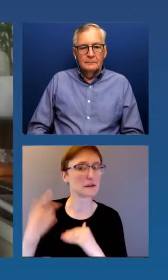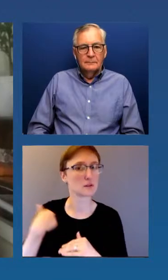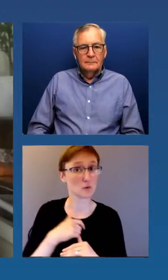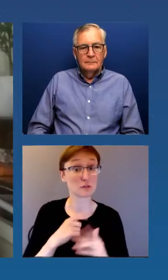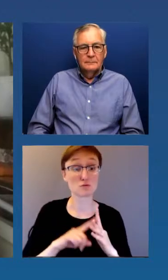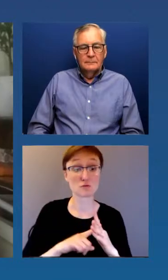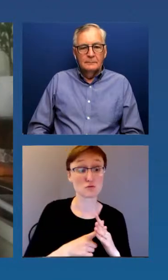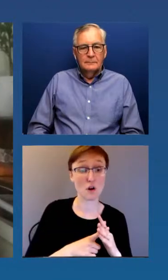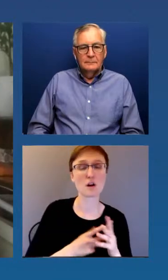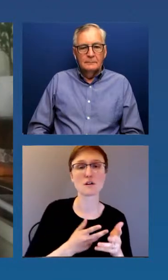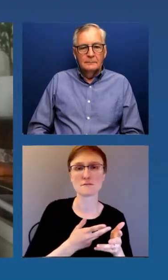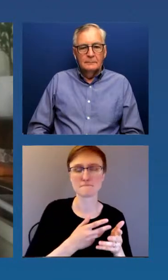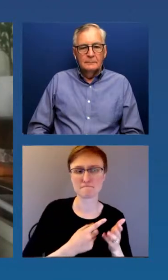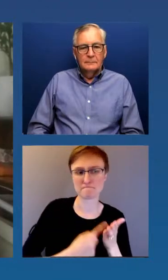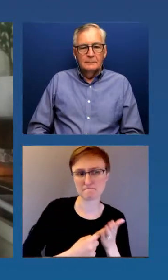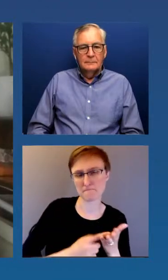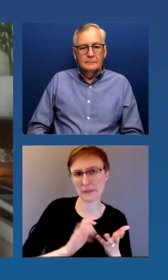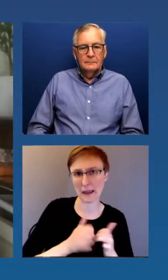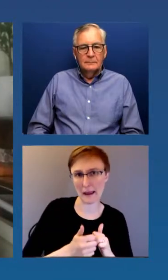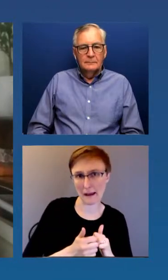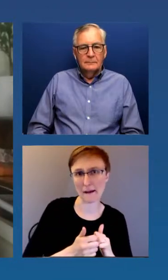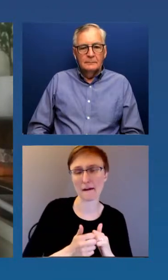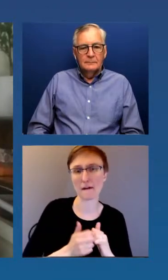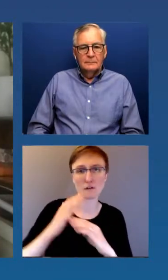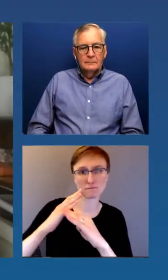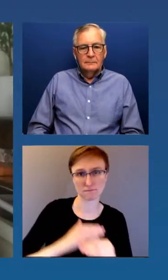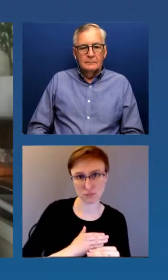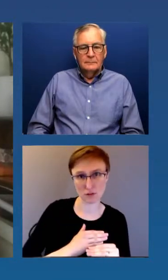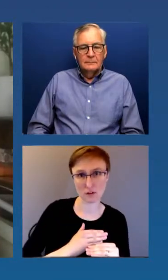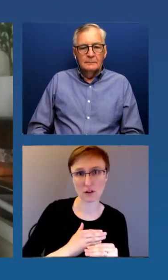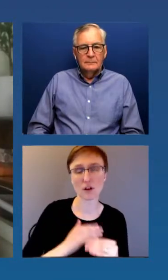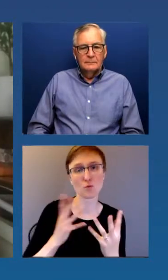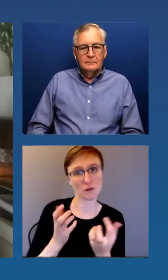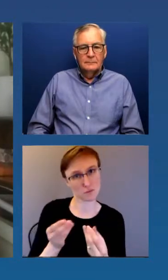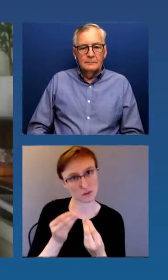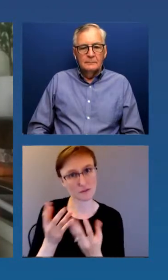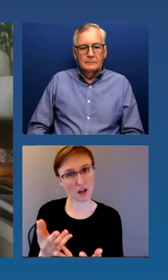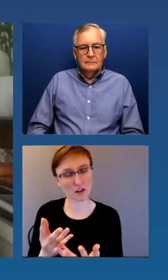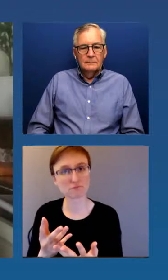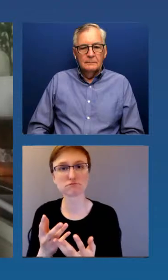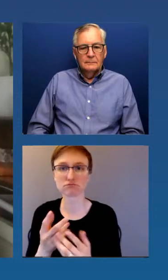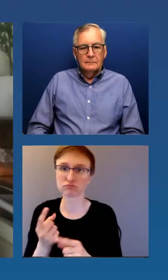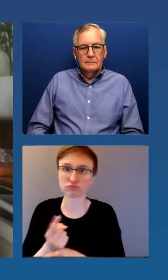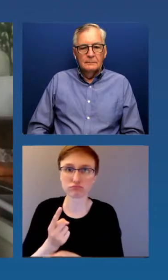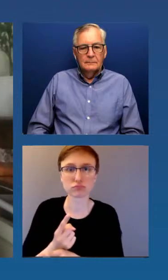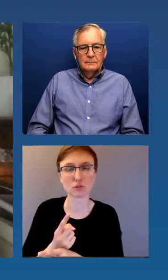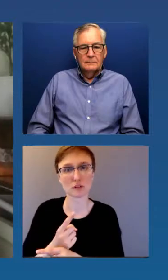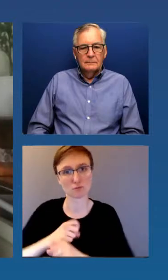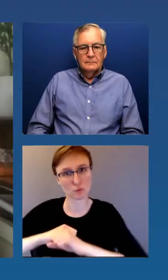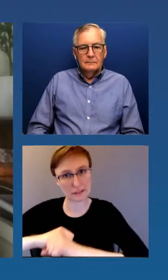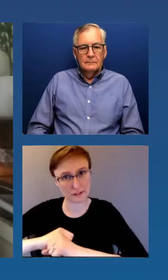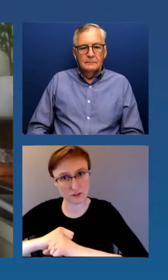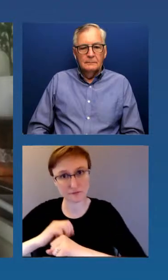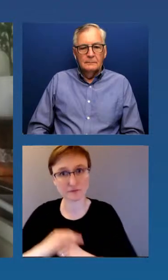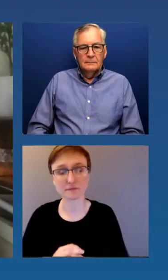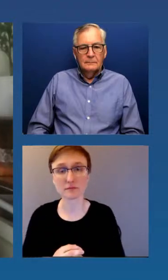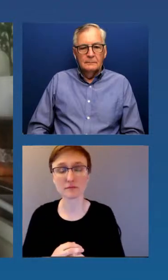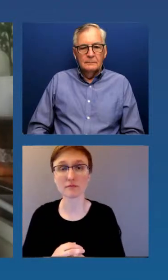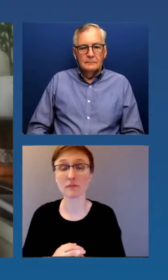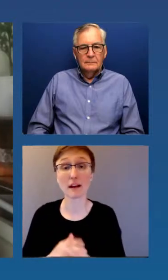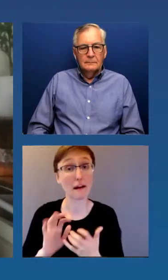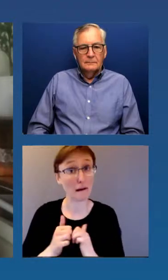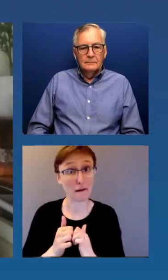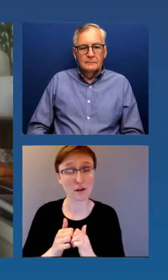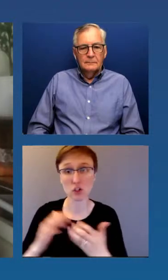implement targeted COVID-19 preventative and protective measures, including community engagement, outreach and public